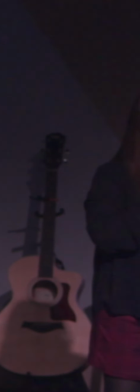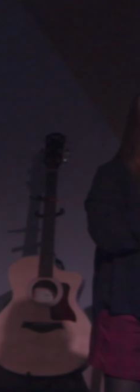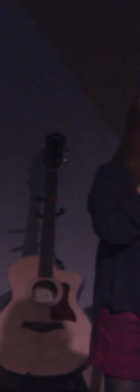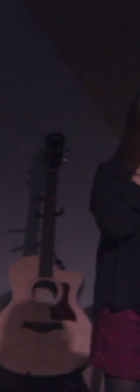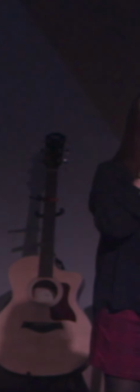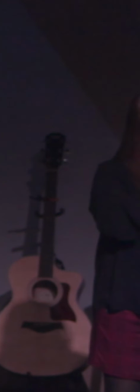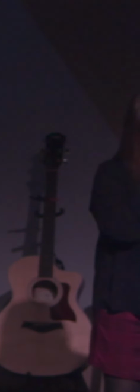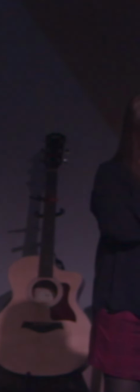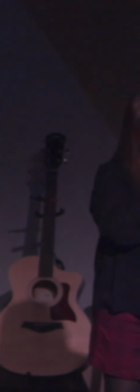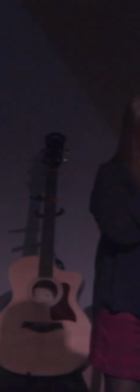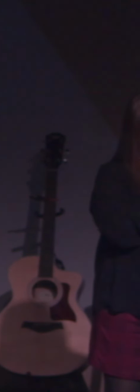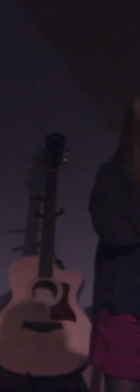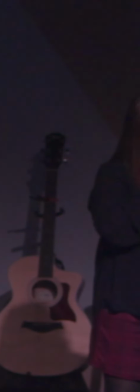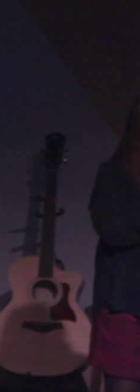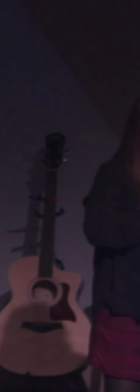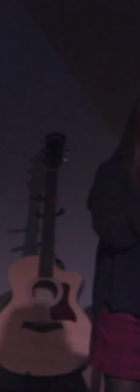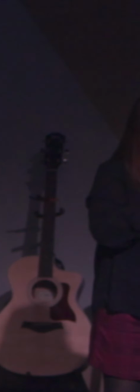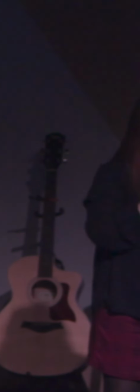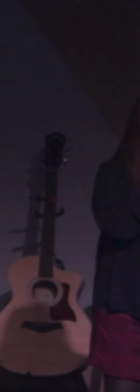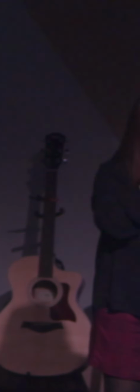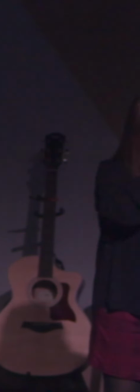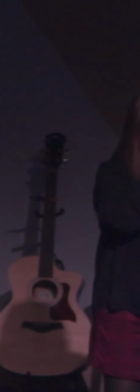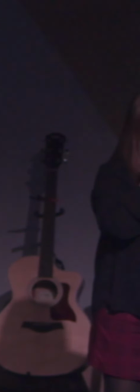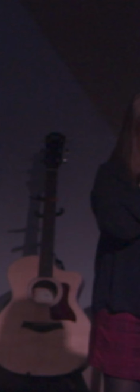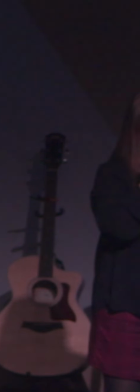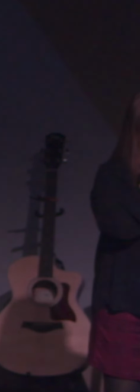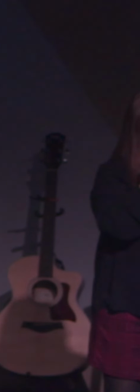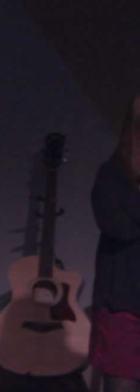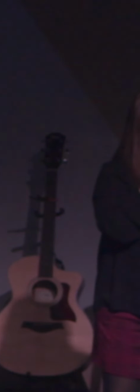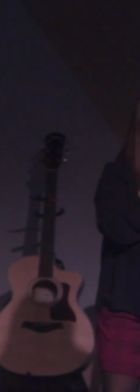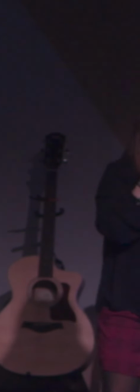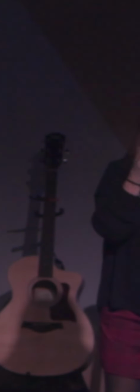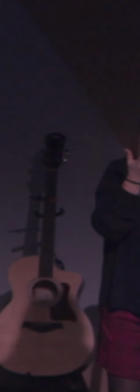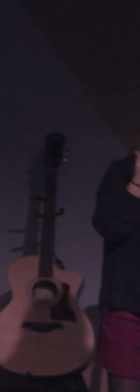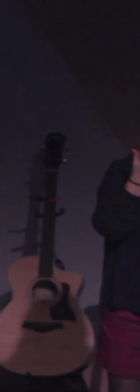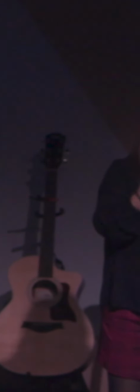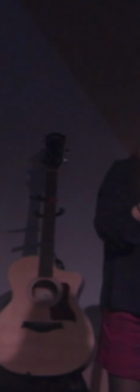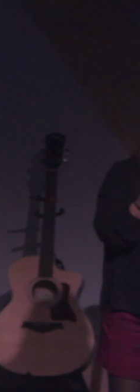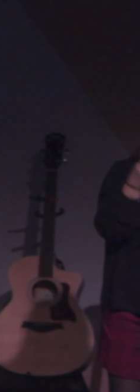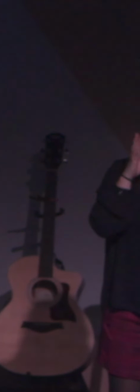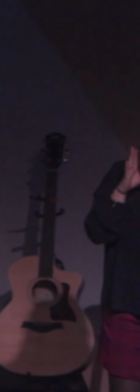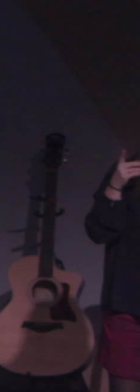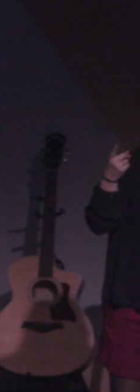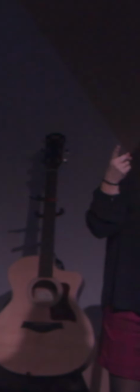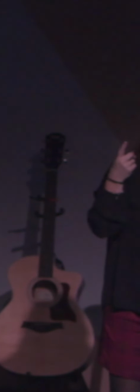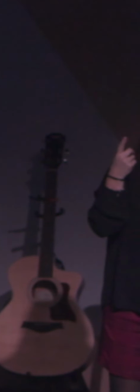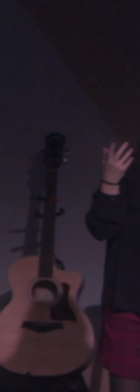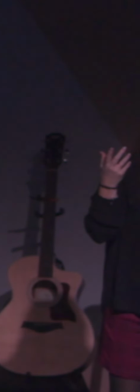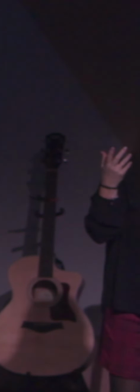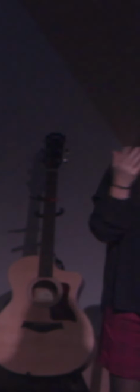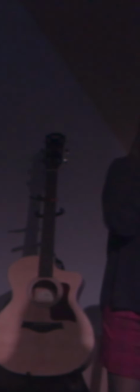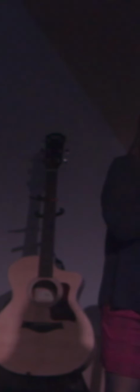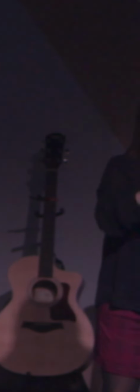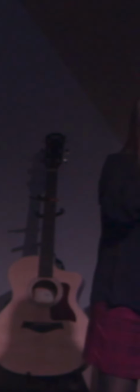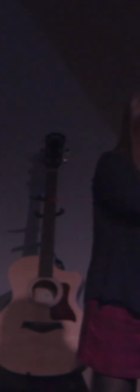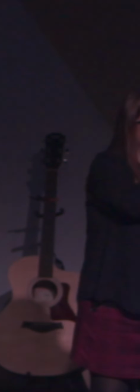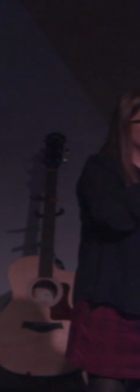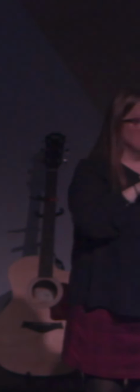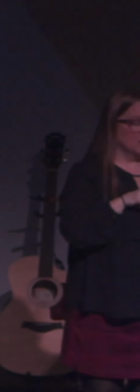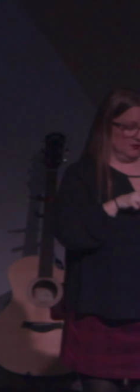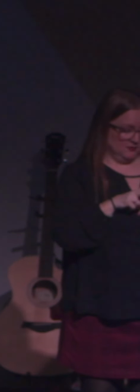thing he had was faith in his God. And some of you are here today, and let's be honest, you're trying to figure out how to connect these